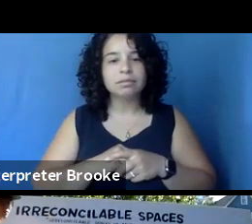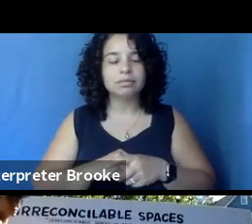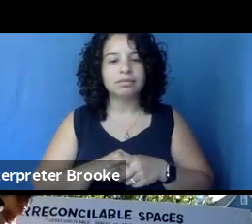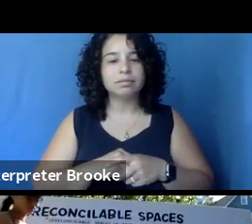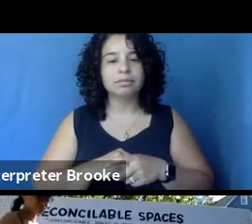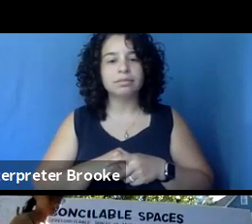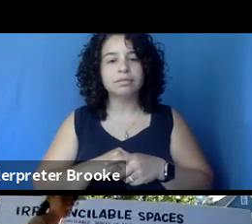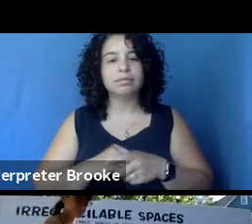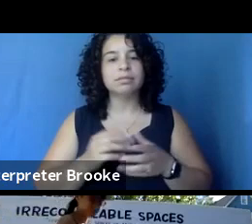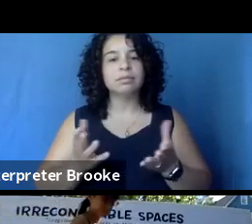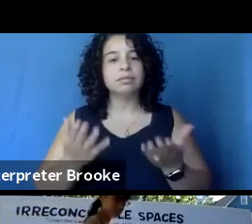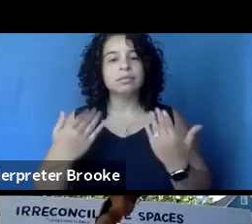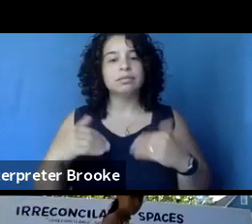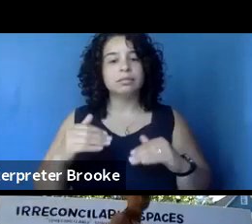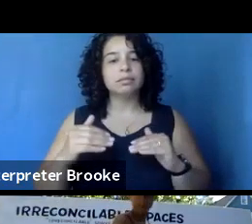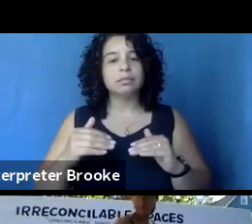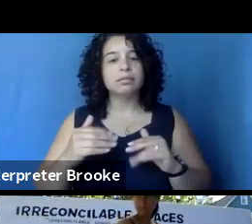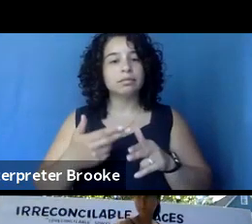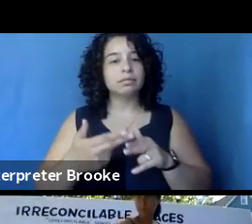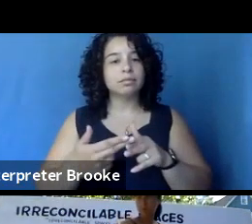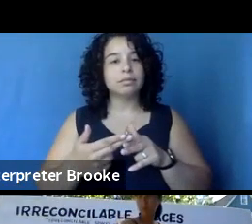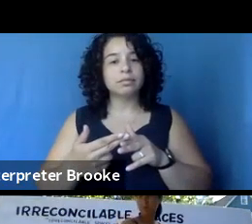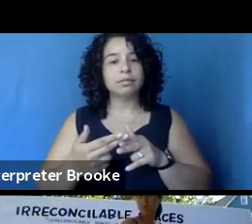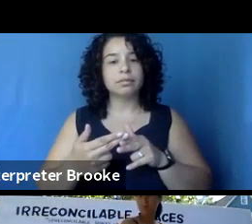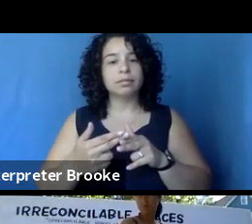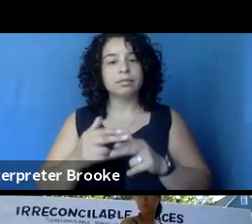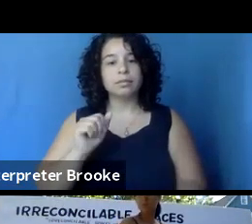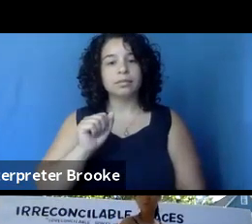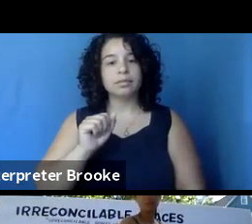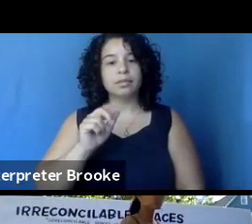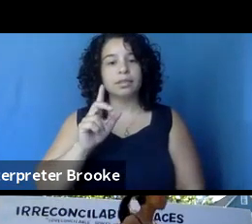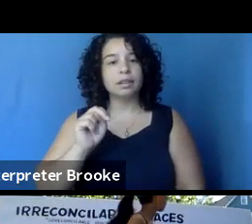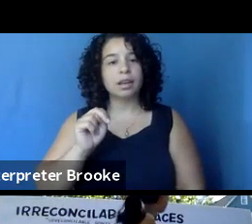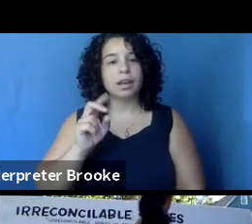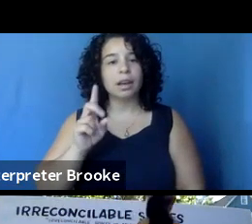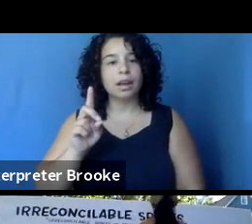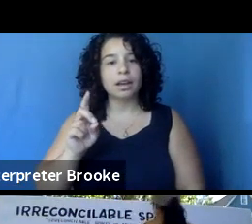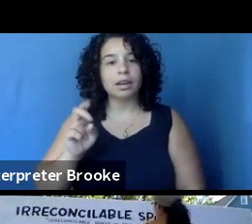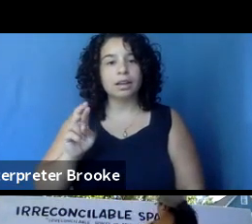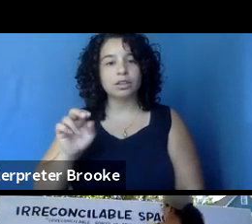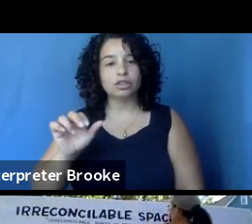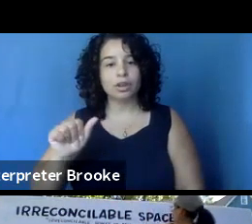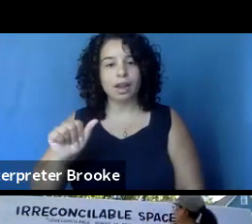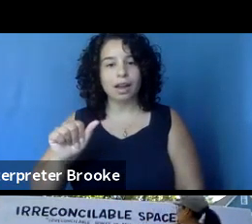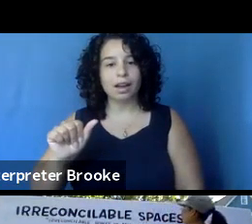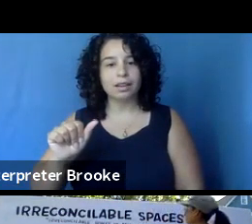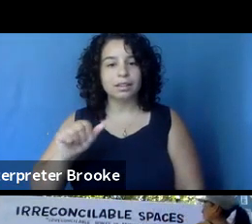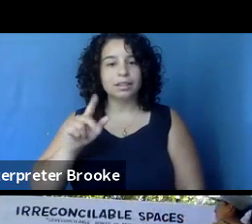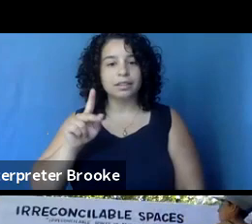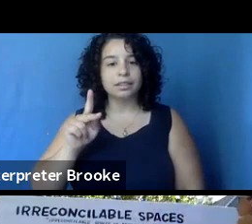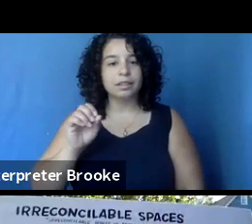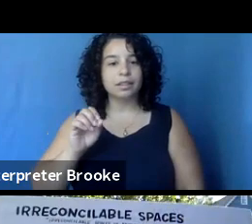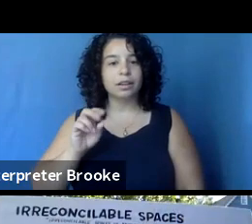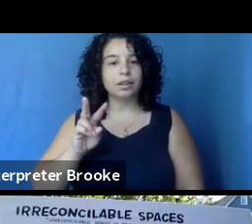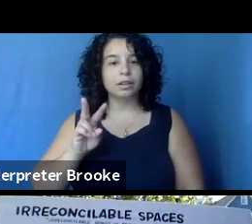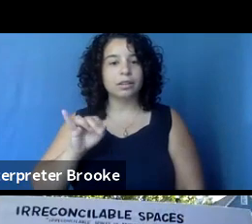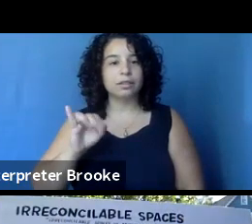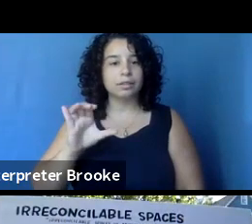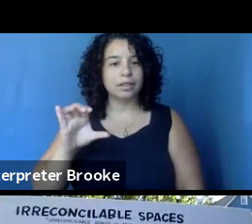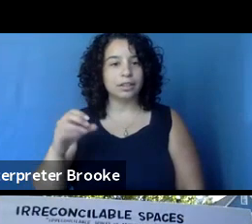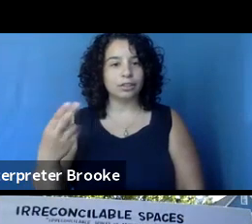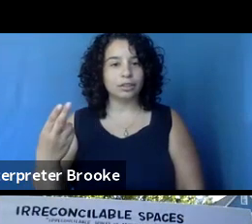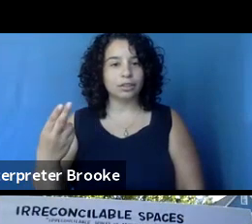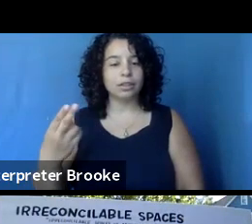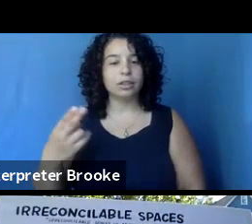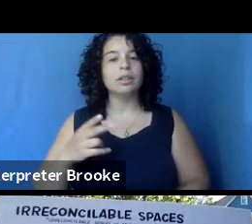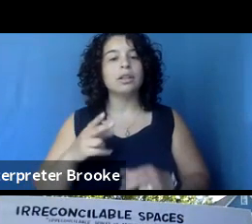I guess I'll go next. Hi, I'm Andrea Kovic. She,